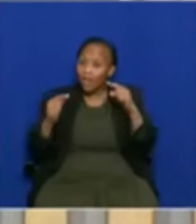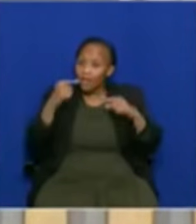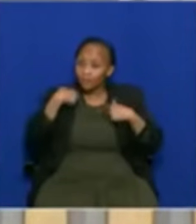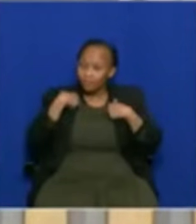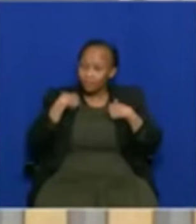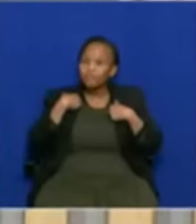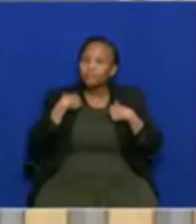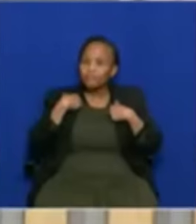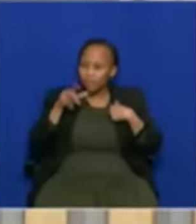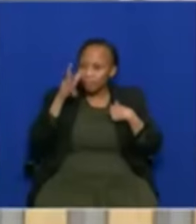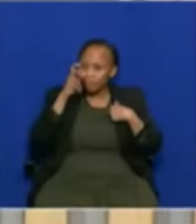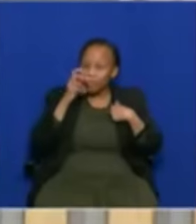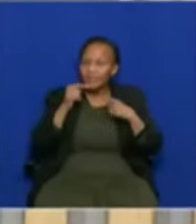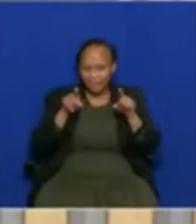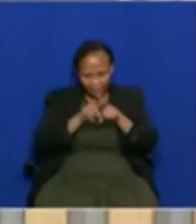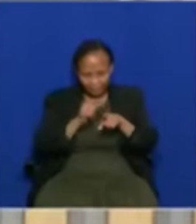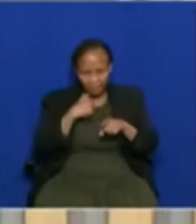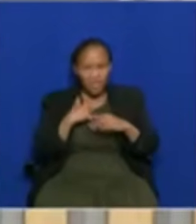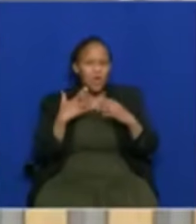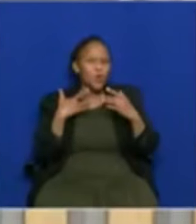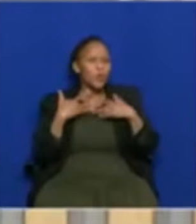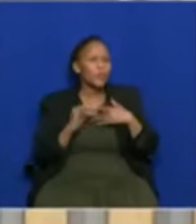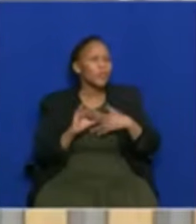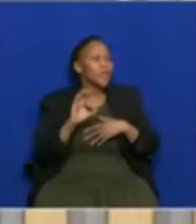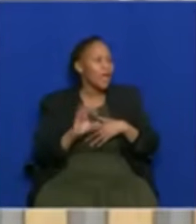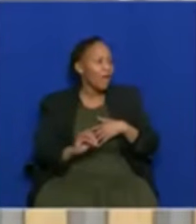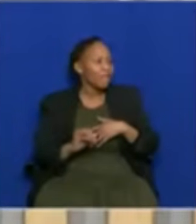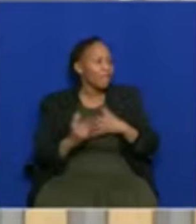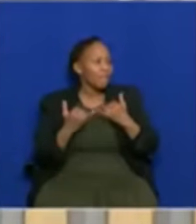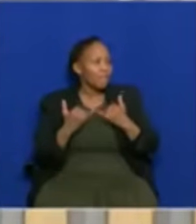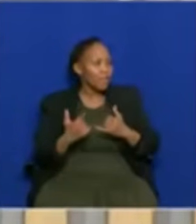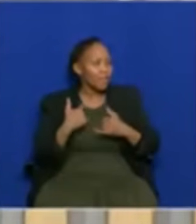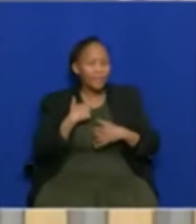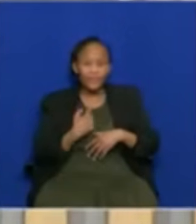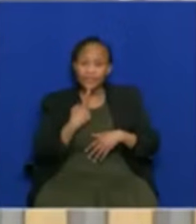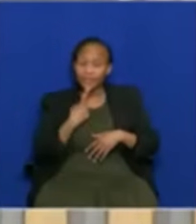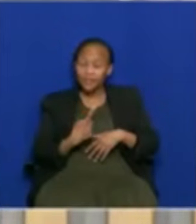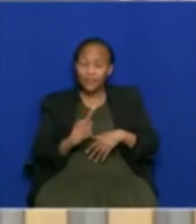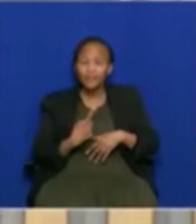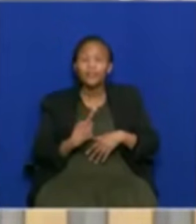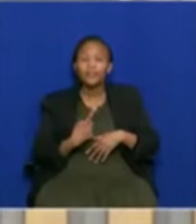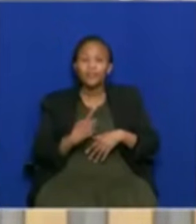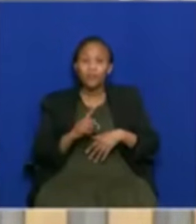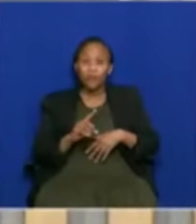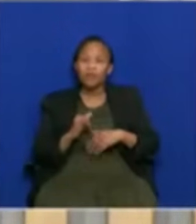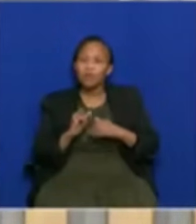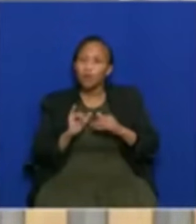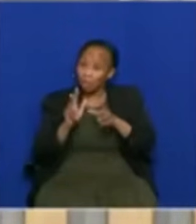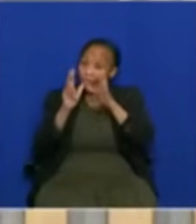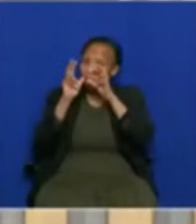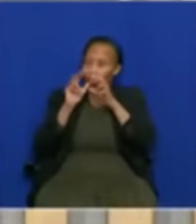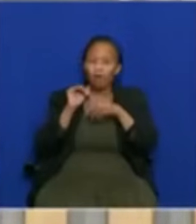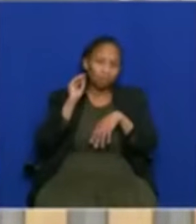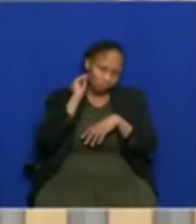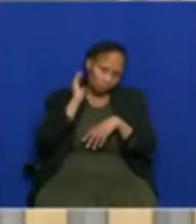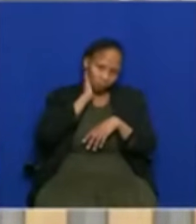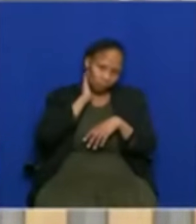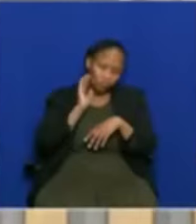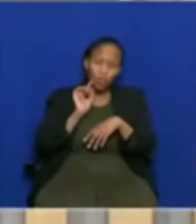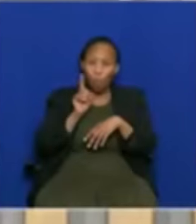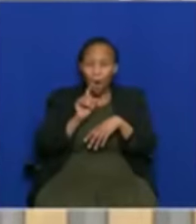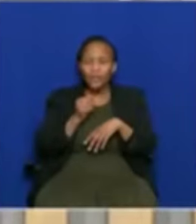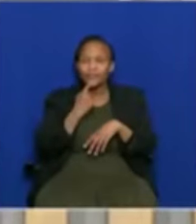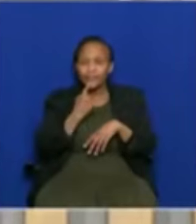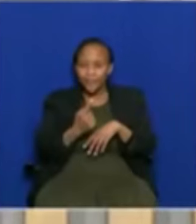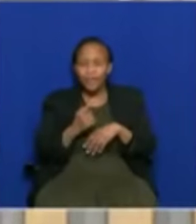concern. But as I'm saying, and I note what you say, is that the prosecutors are